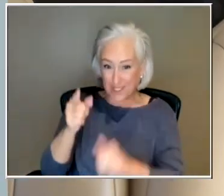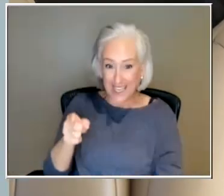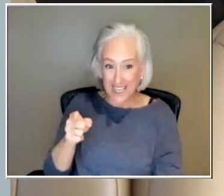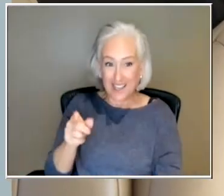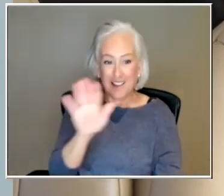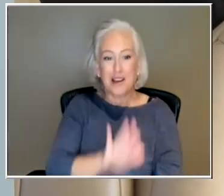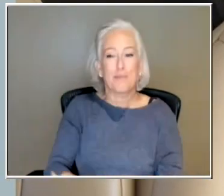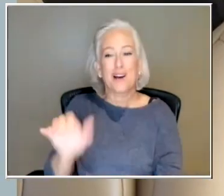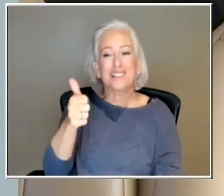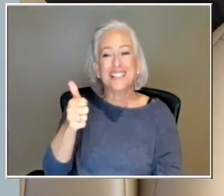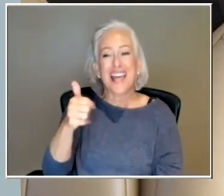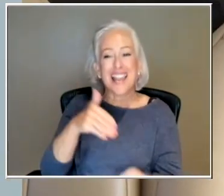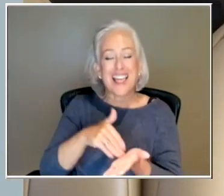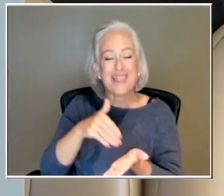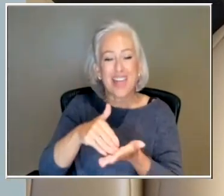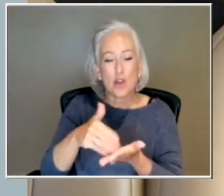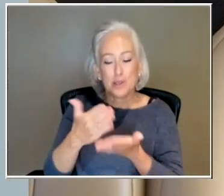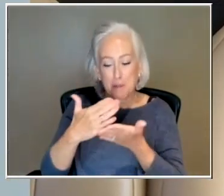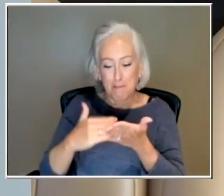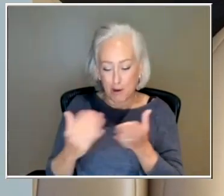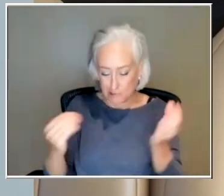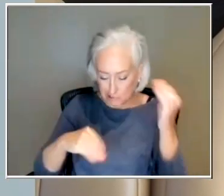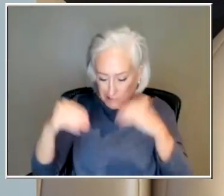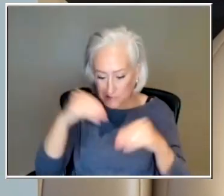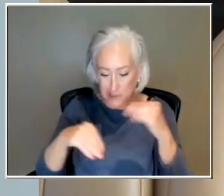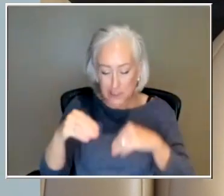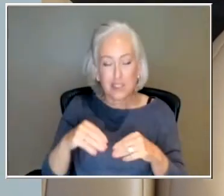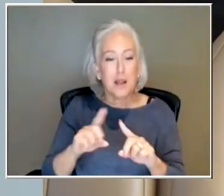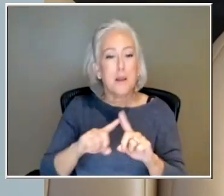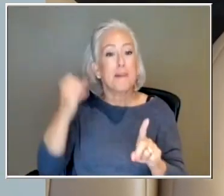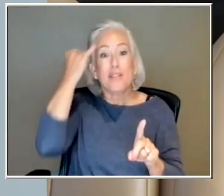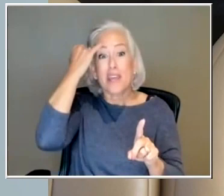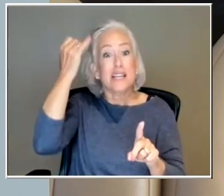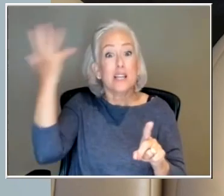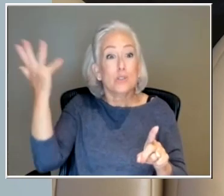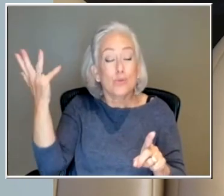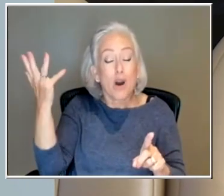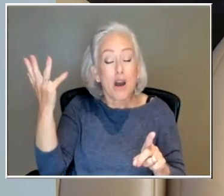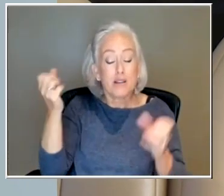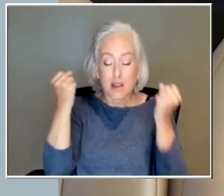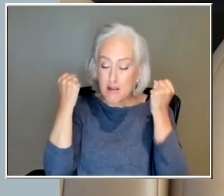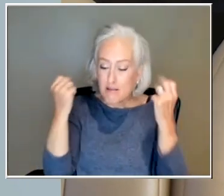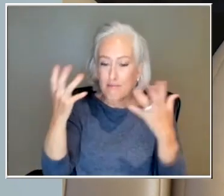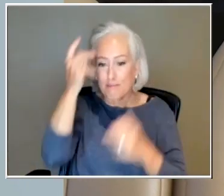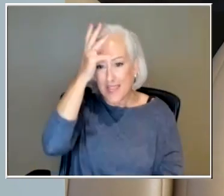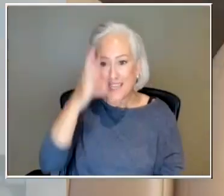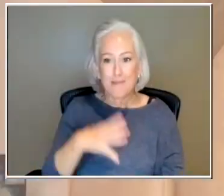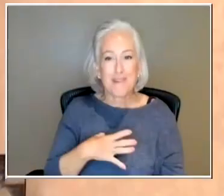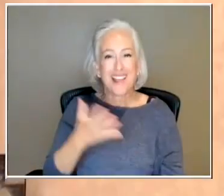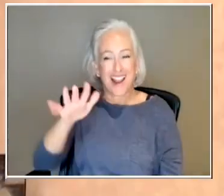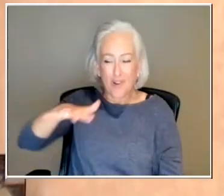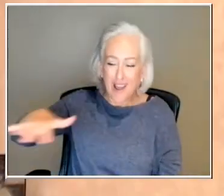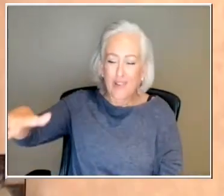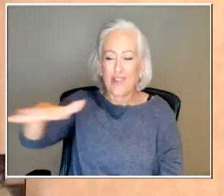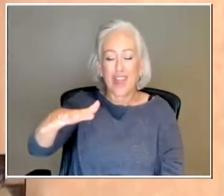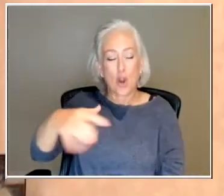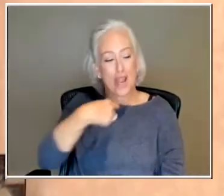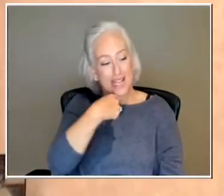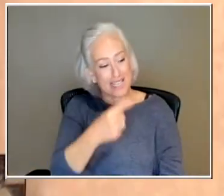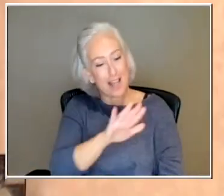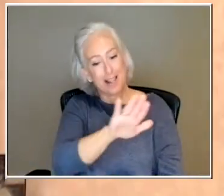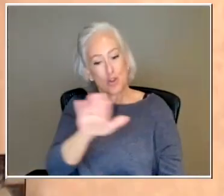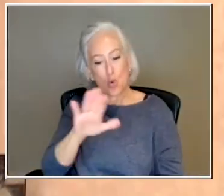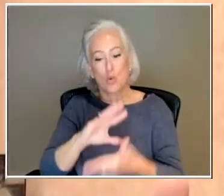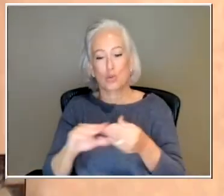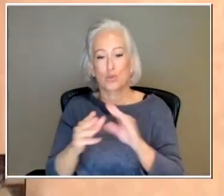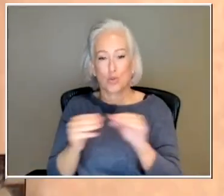parts that I'm working on. But the idea behind it is that, you know, there are men out there, again, just tell the story. I was sitting on a